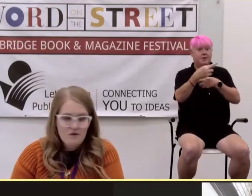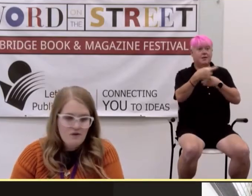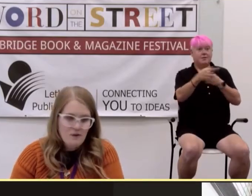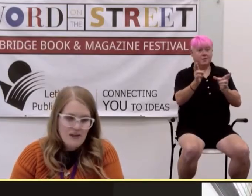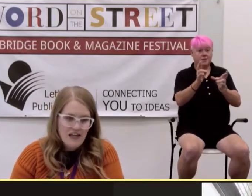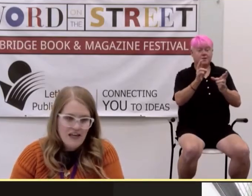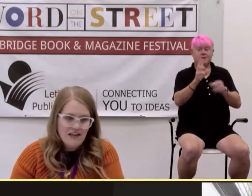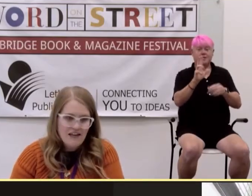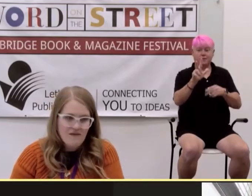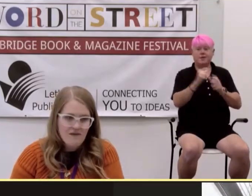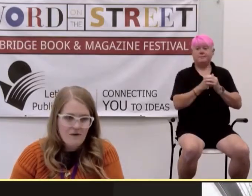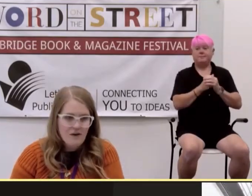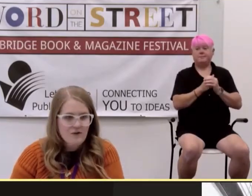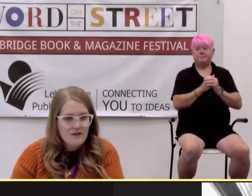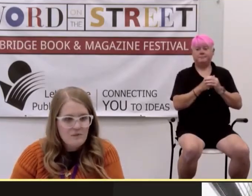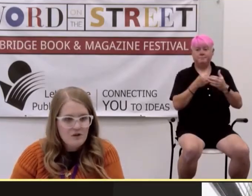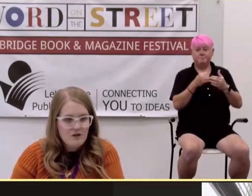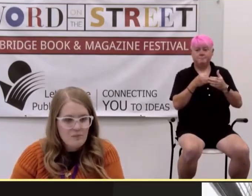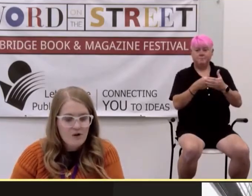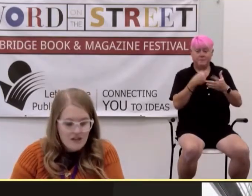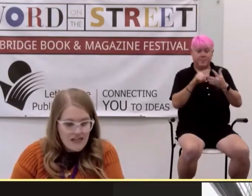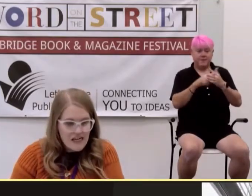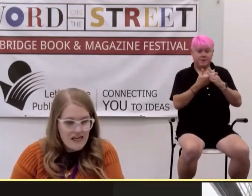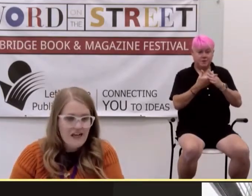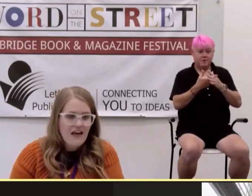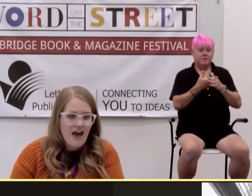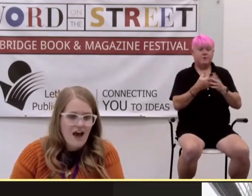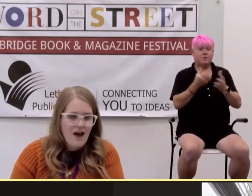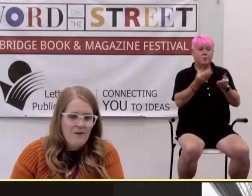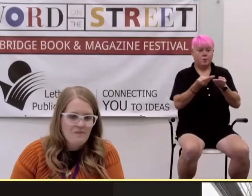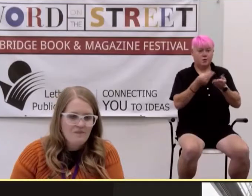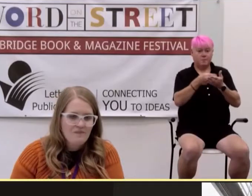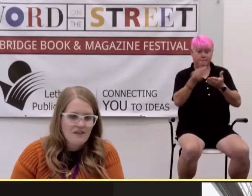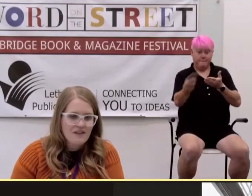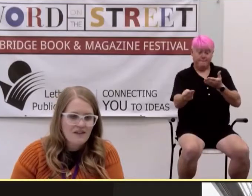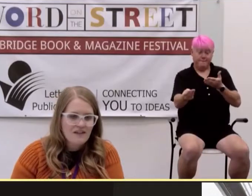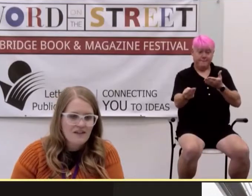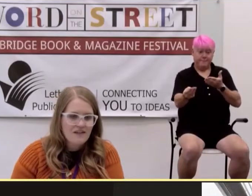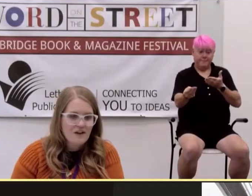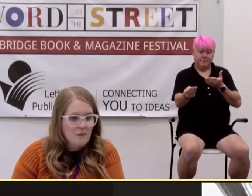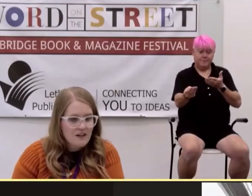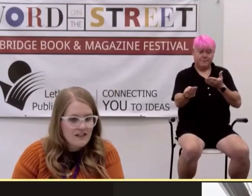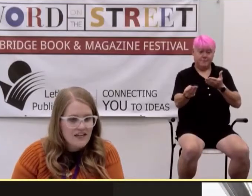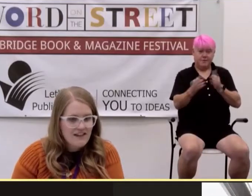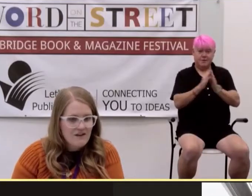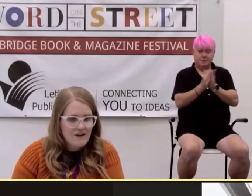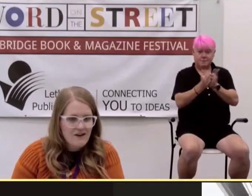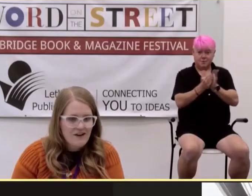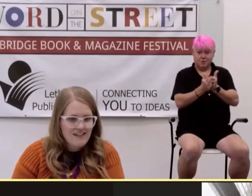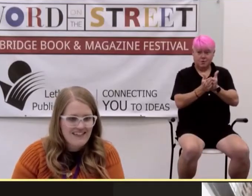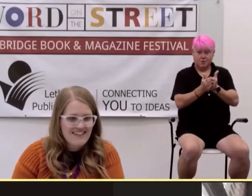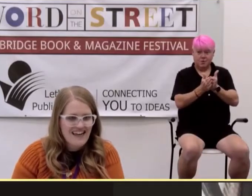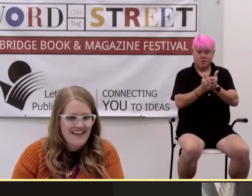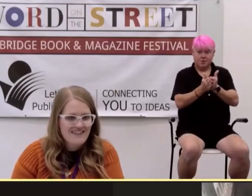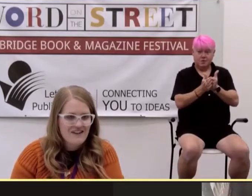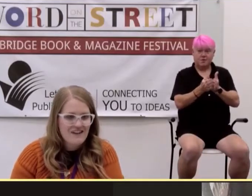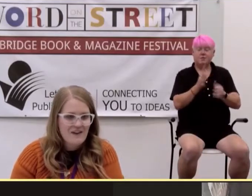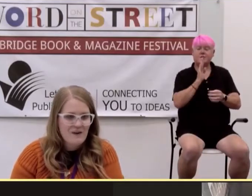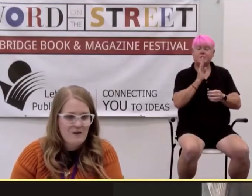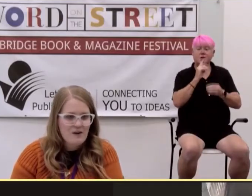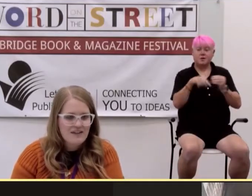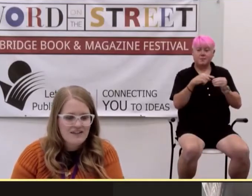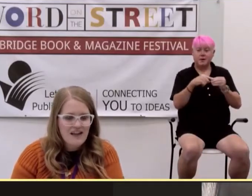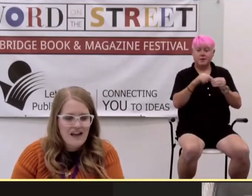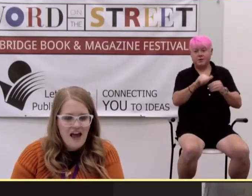Also, before we begin, if you are interested in purchasing the cookbook today that we are going to discuss, or any of the